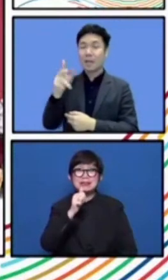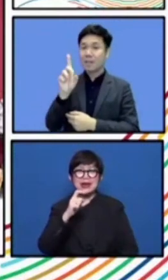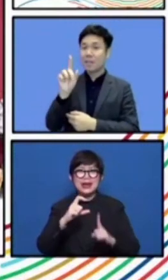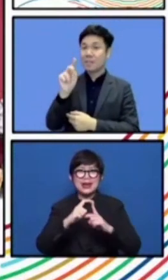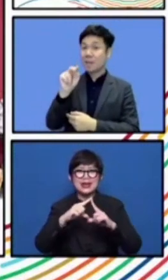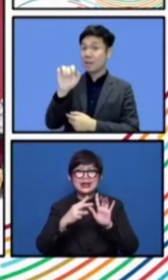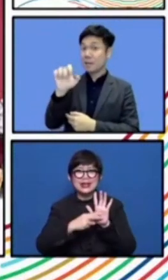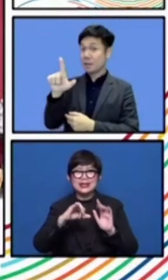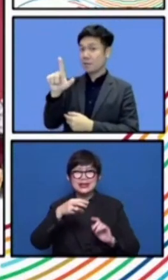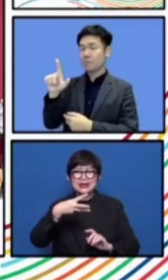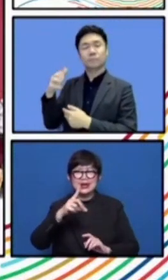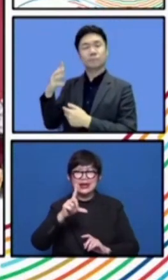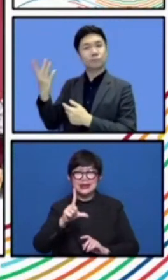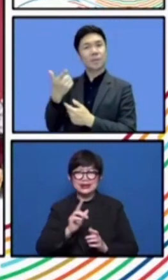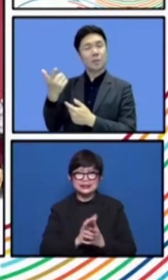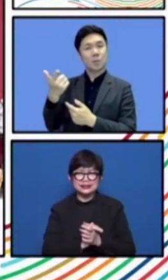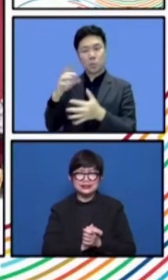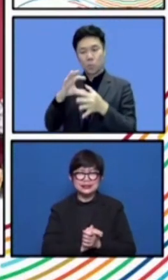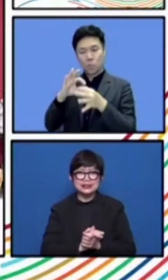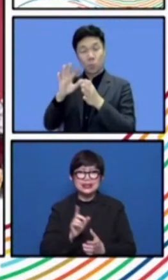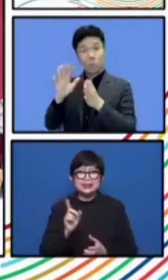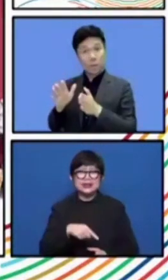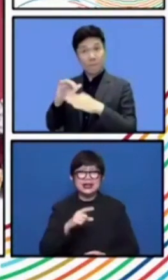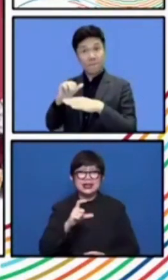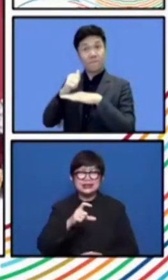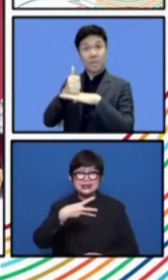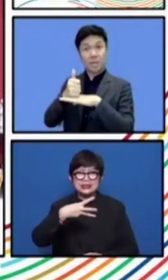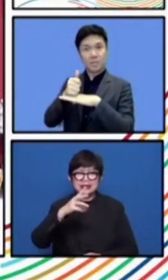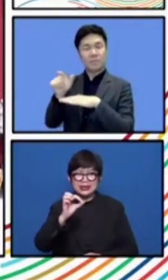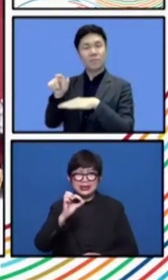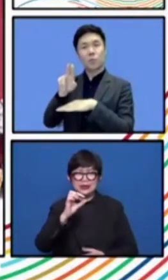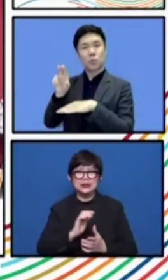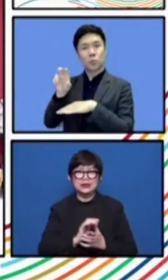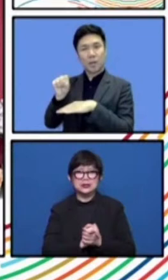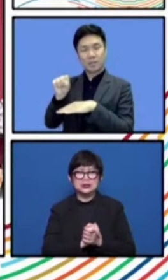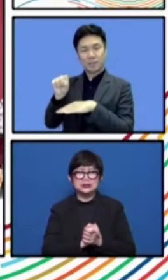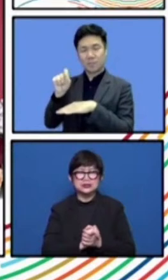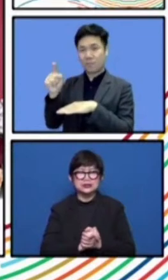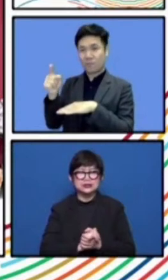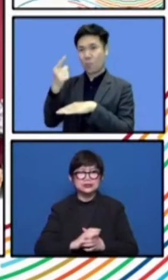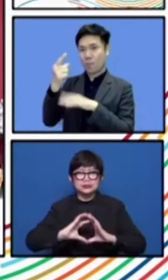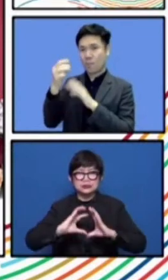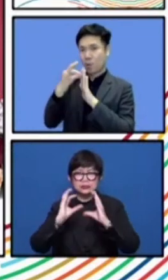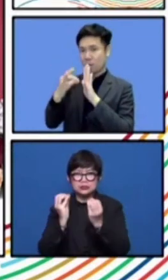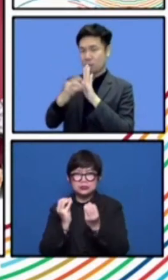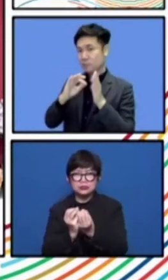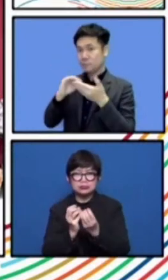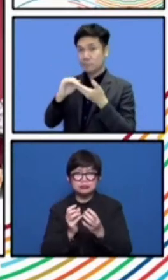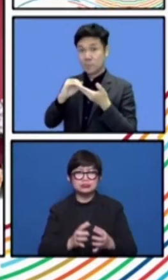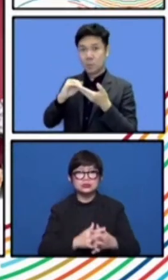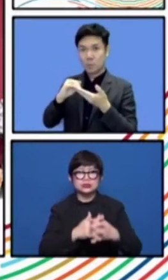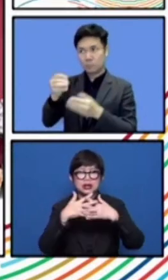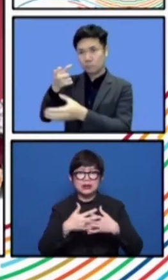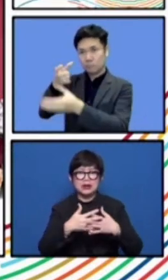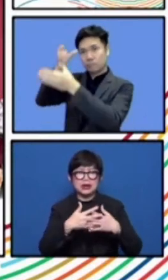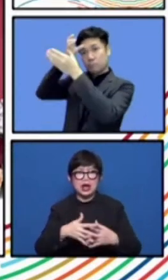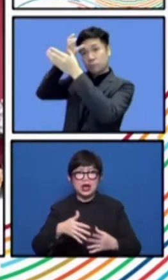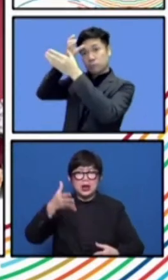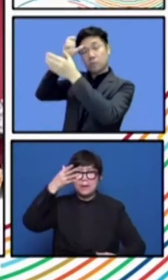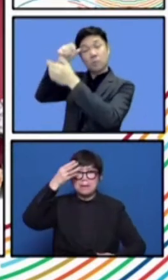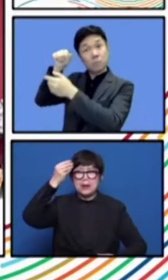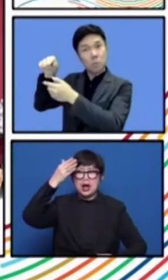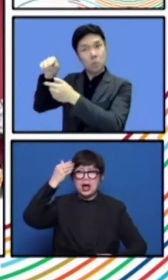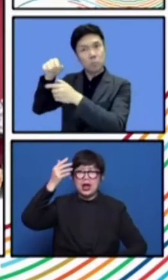co-founder of the center for inclusive policy in the USA he has extensive experience in the area of disability and inclusive development in